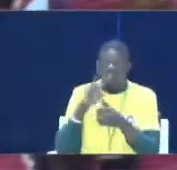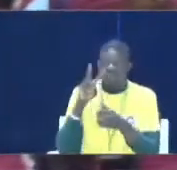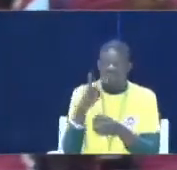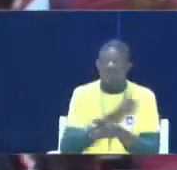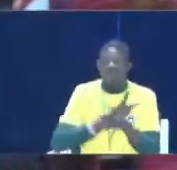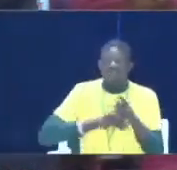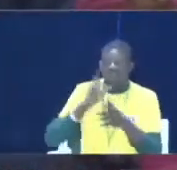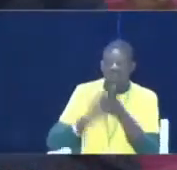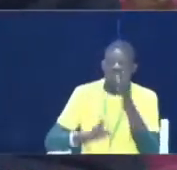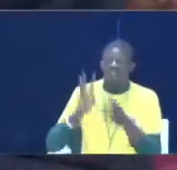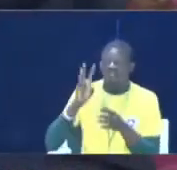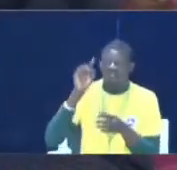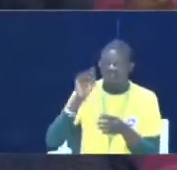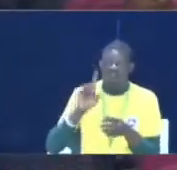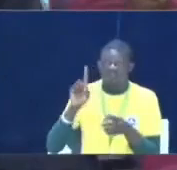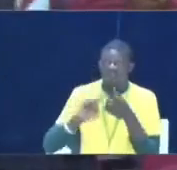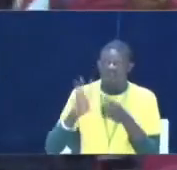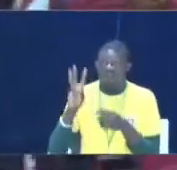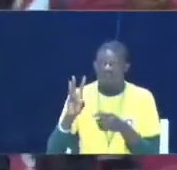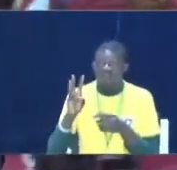6 from verse 1 to 6.